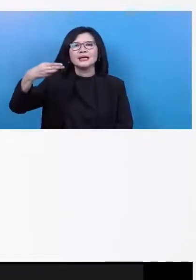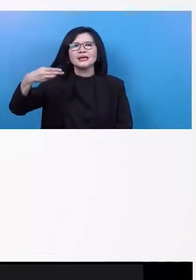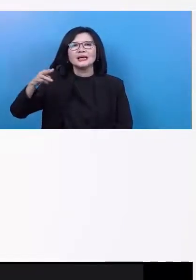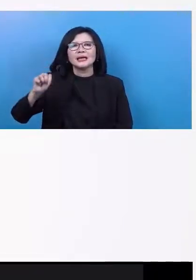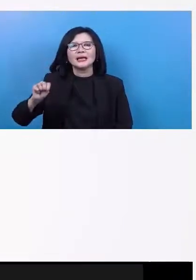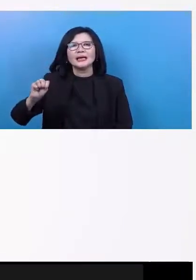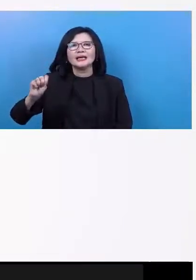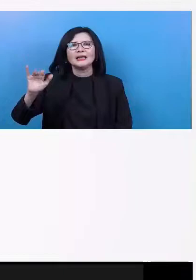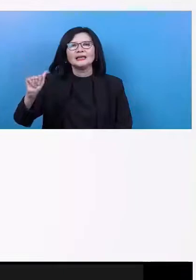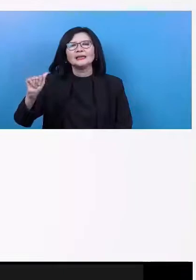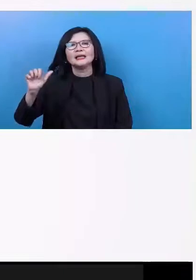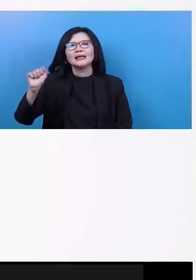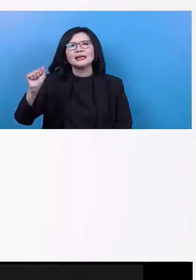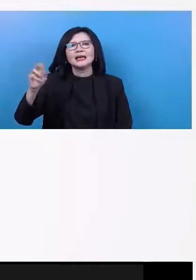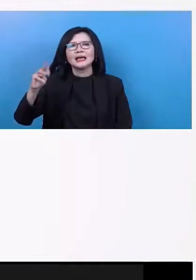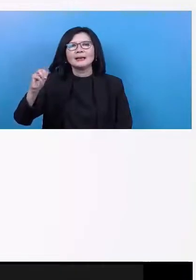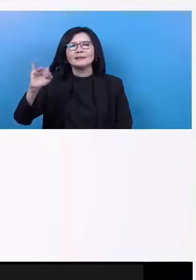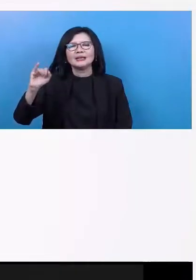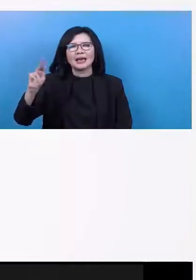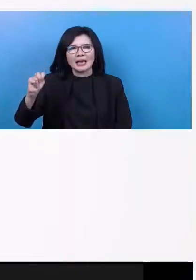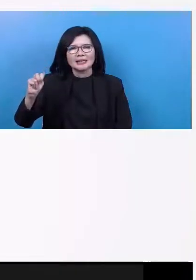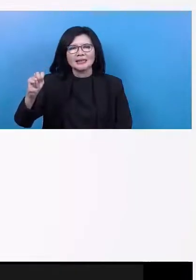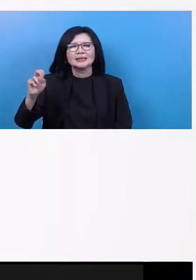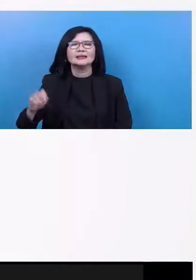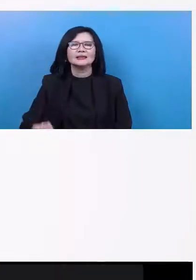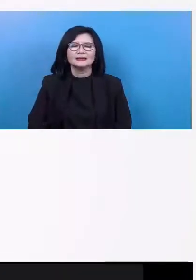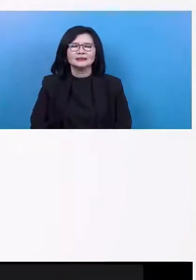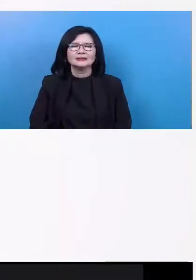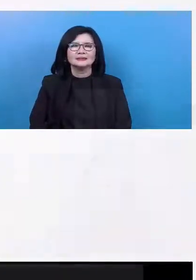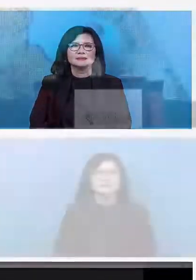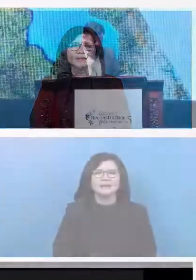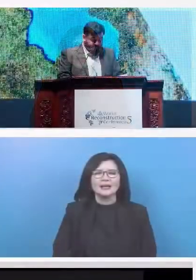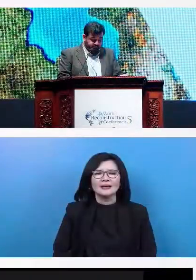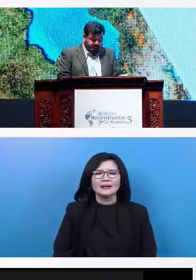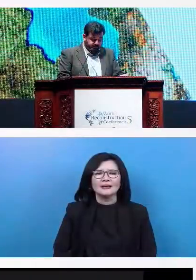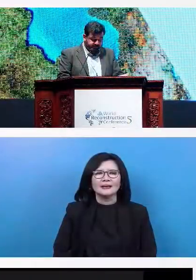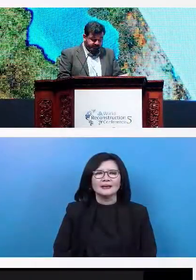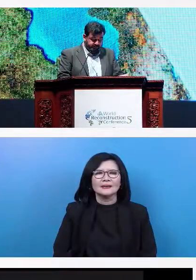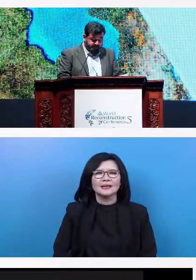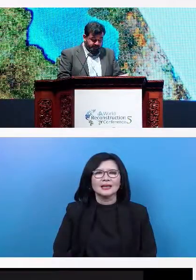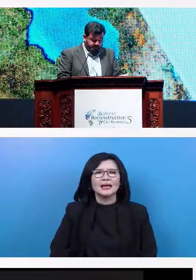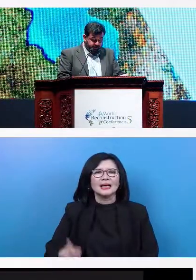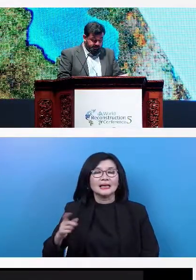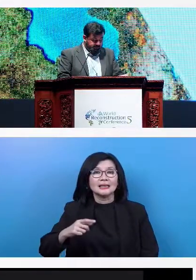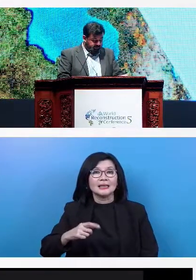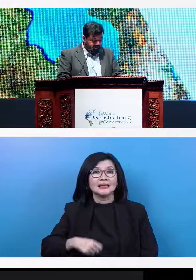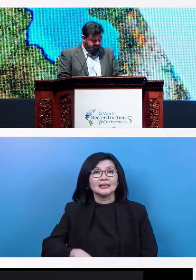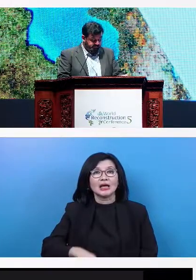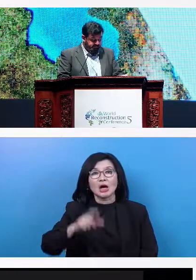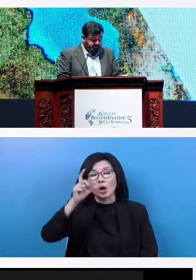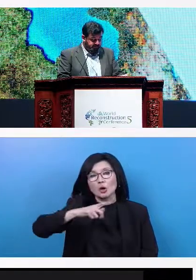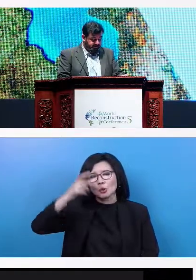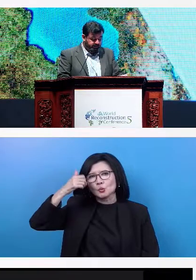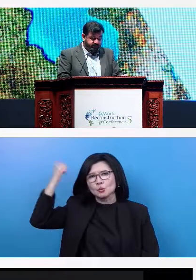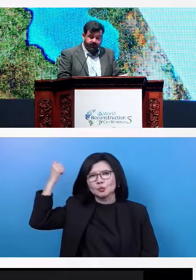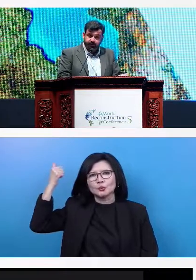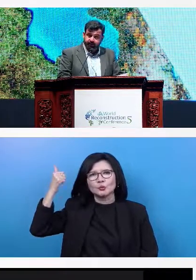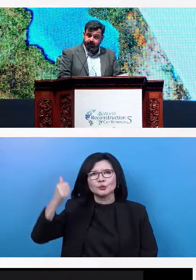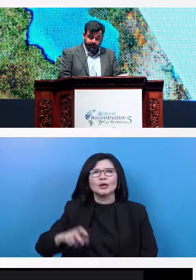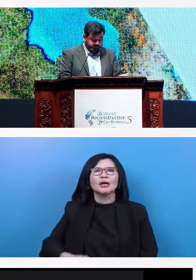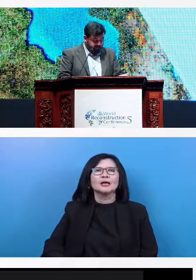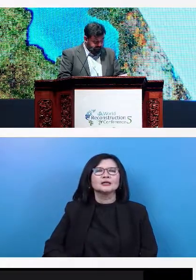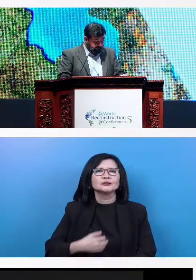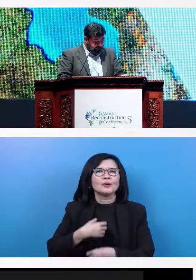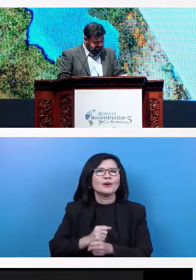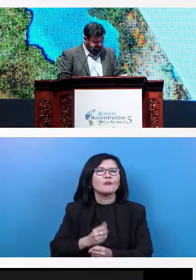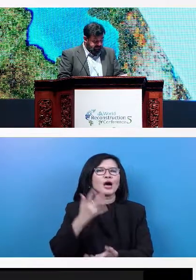of Michigan School of Public Health. He's a governance scholar whose work focuses on decision-making and governance of significant